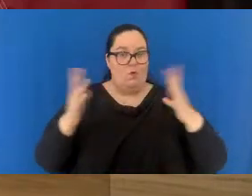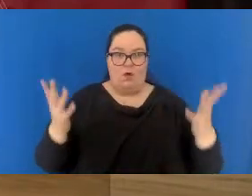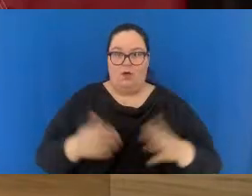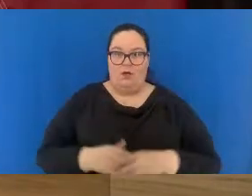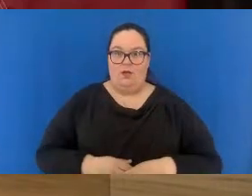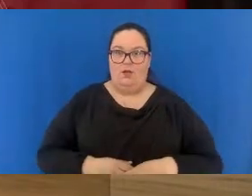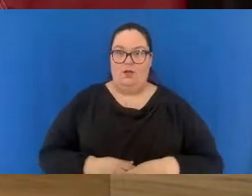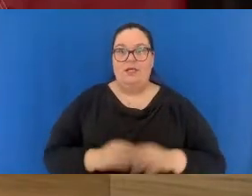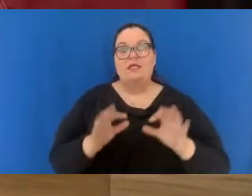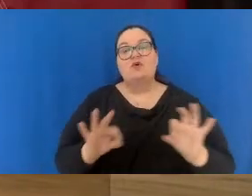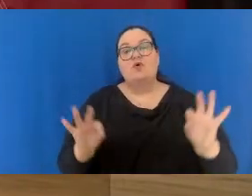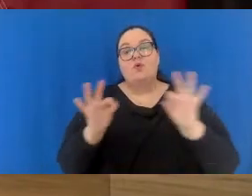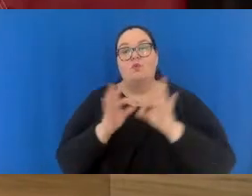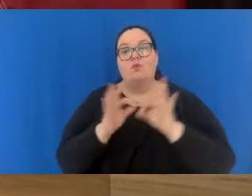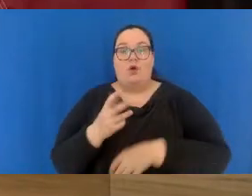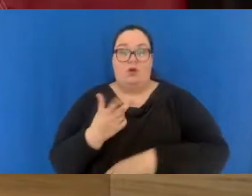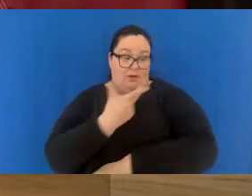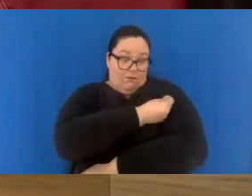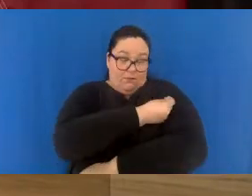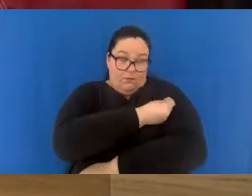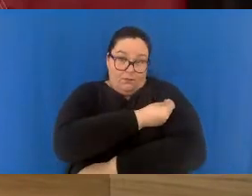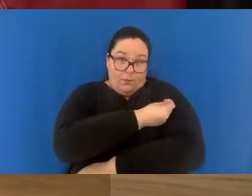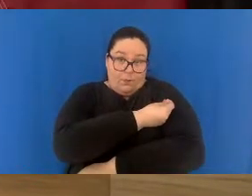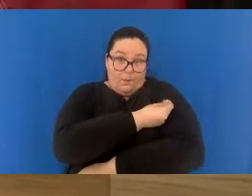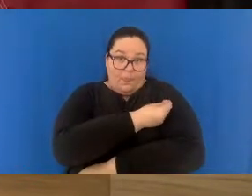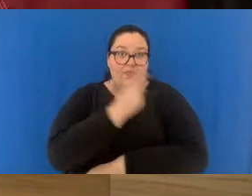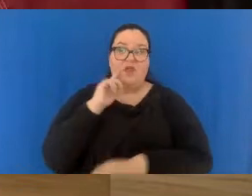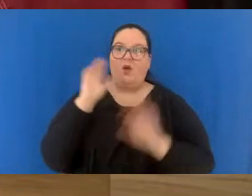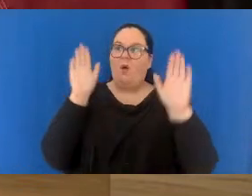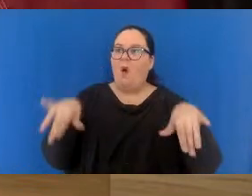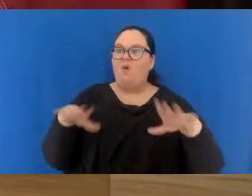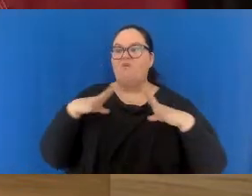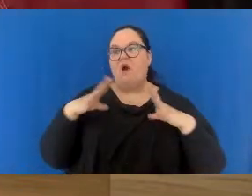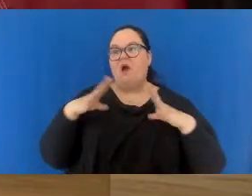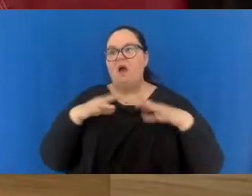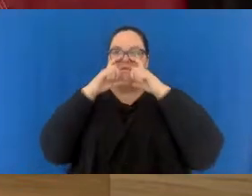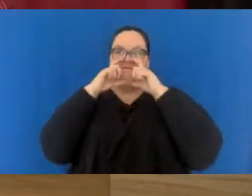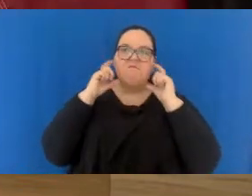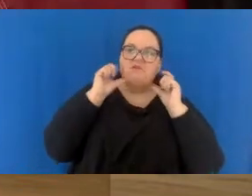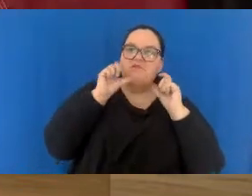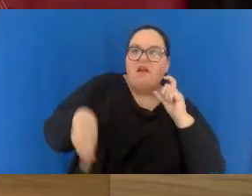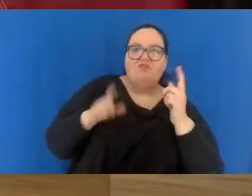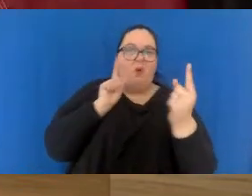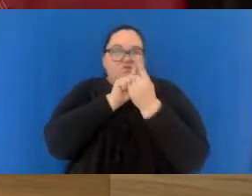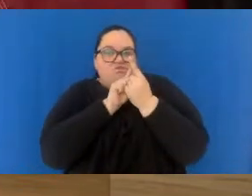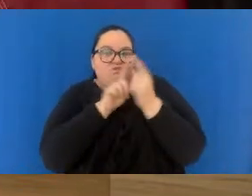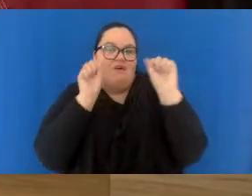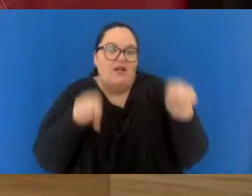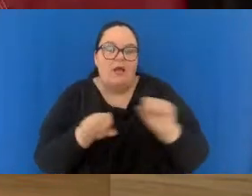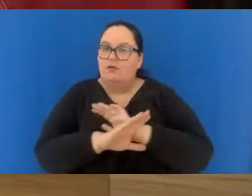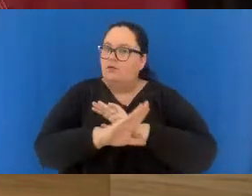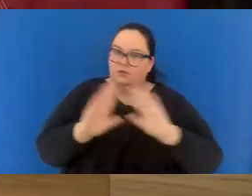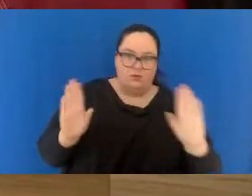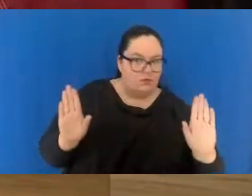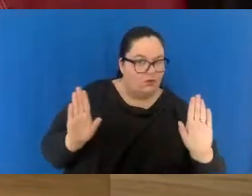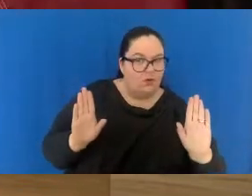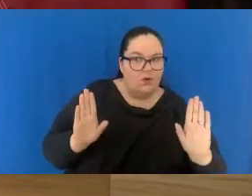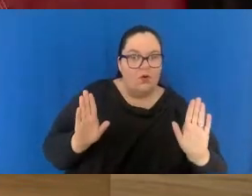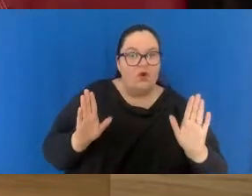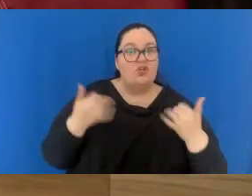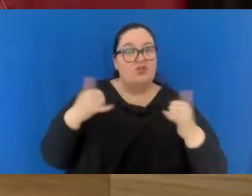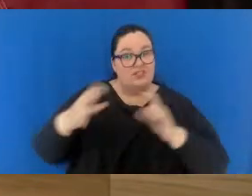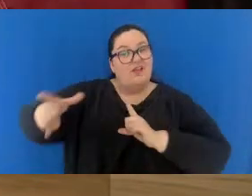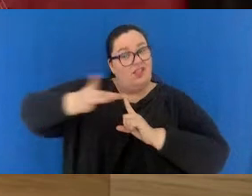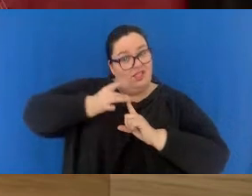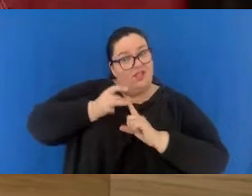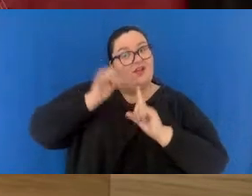is vital that you continue to follow public health rules. Even after being vaccinated, you may contract the virus yourself and spread it to others.